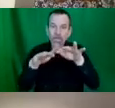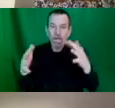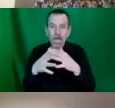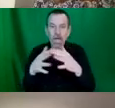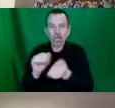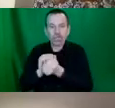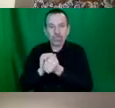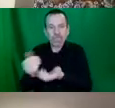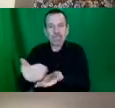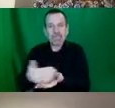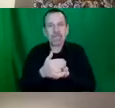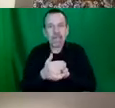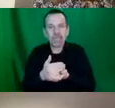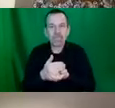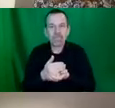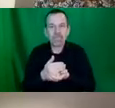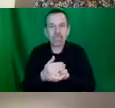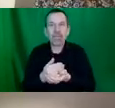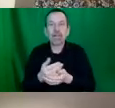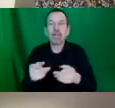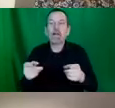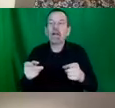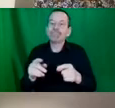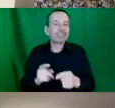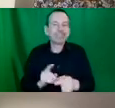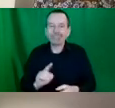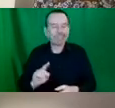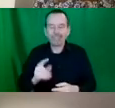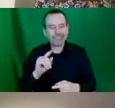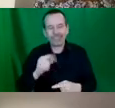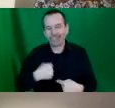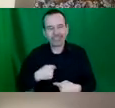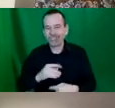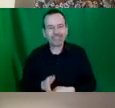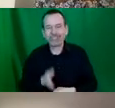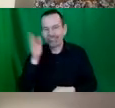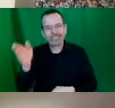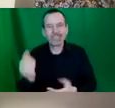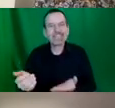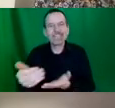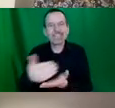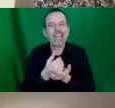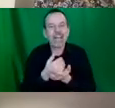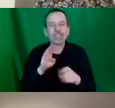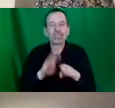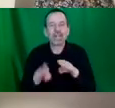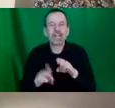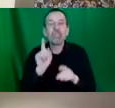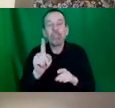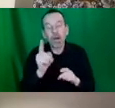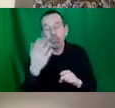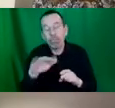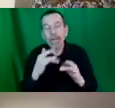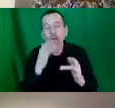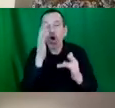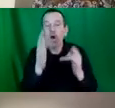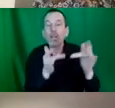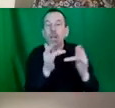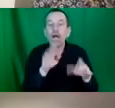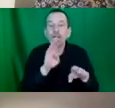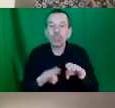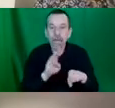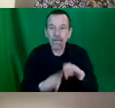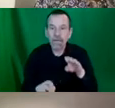Sadly, I couldn't attend the physical salvage training, but I did get to complete several online sessions during lockdown, showing how versatile the preventive team